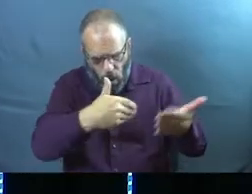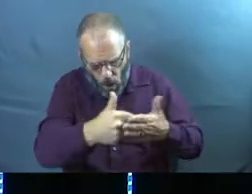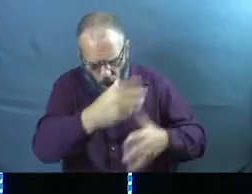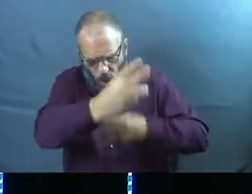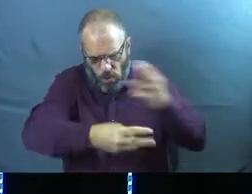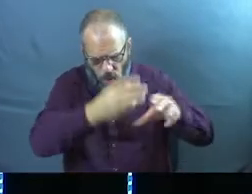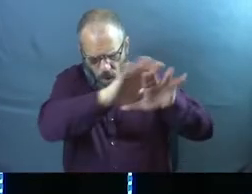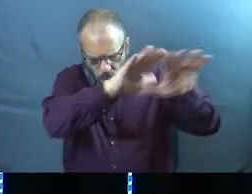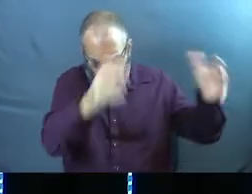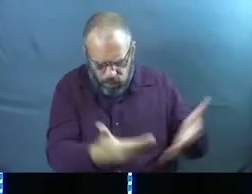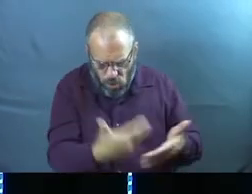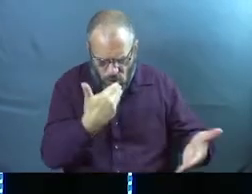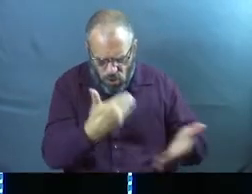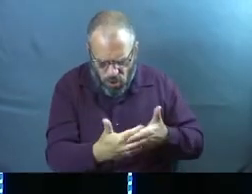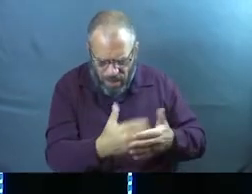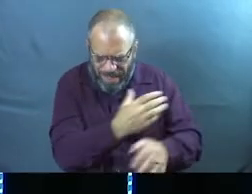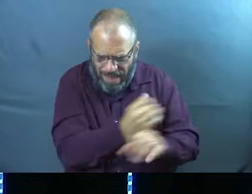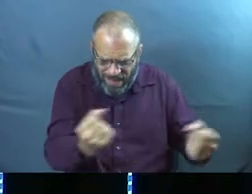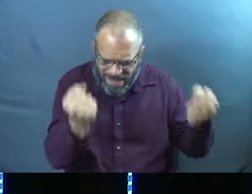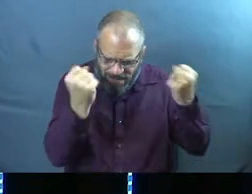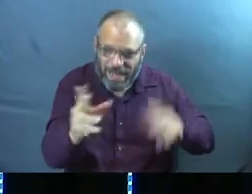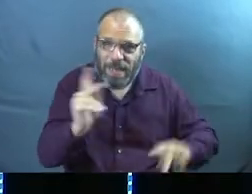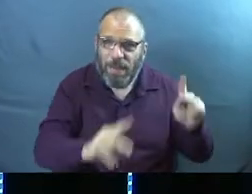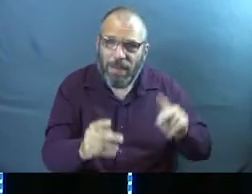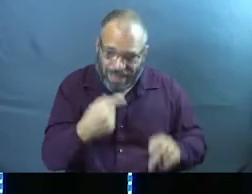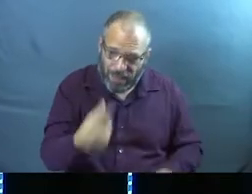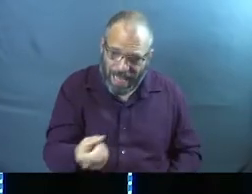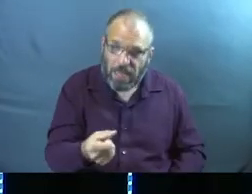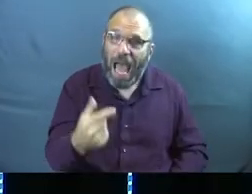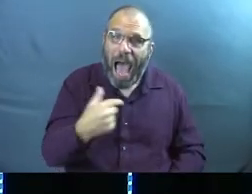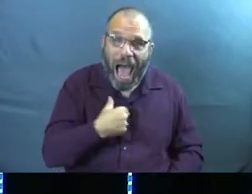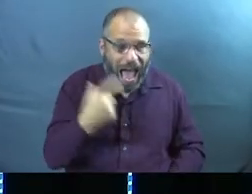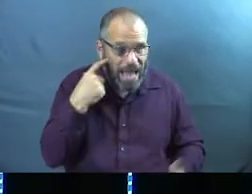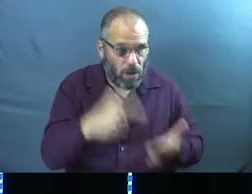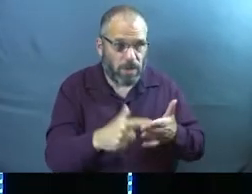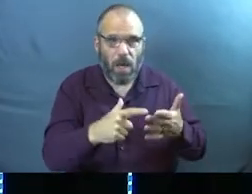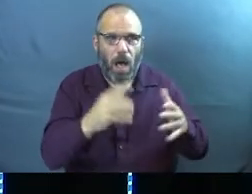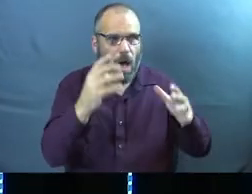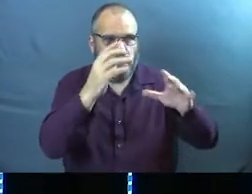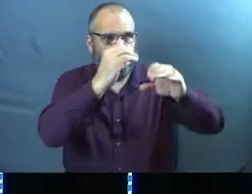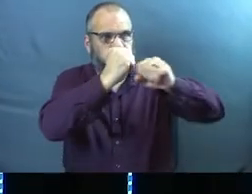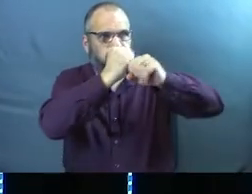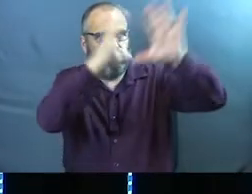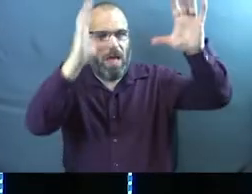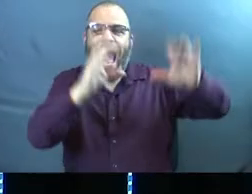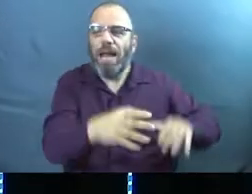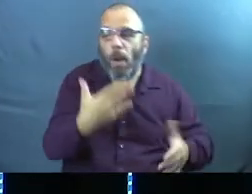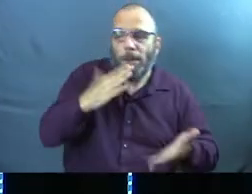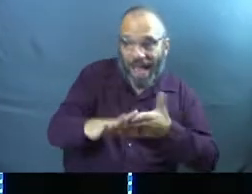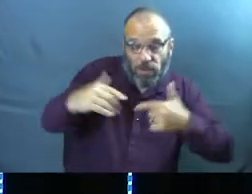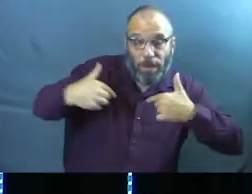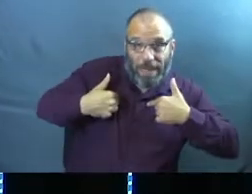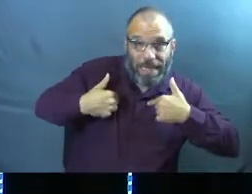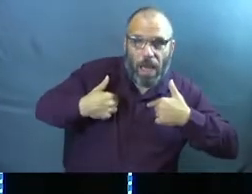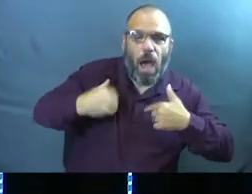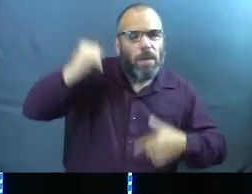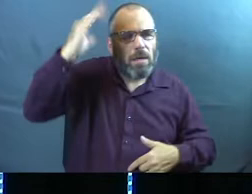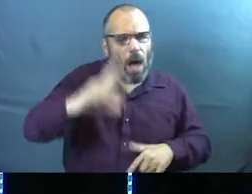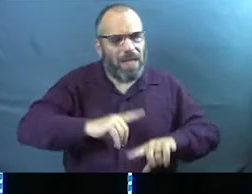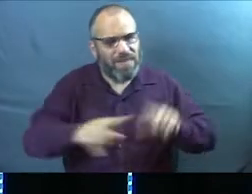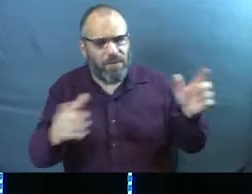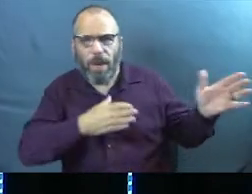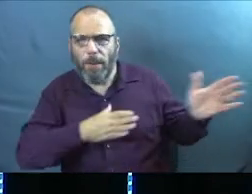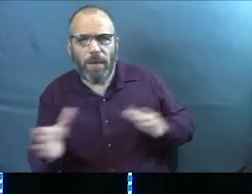ancient world, the good of many people, the salvation of many people, he says. I see a bigger picture. Even though you did a bad thing to me, God had